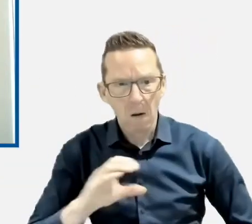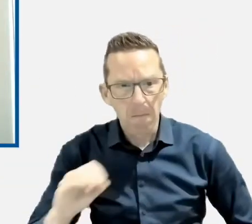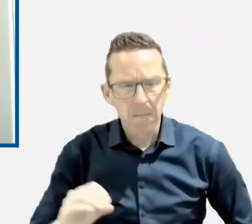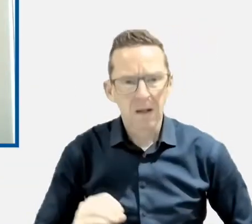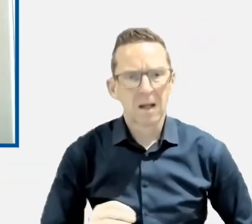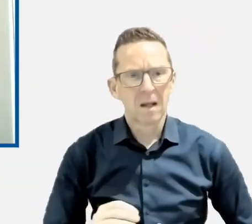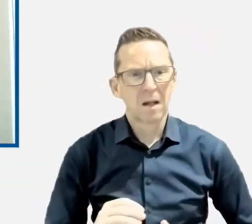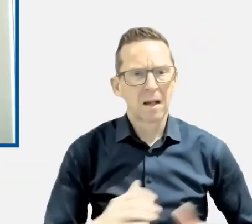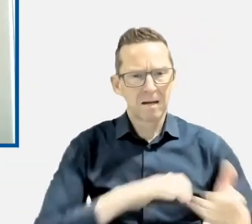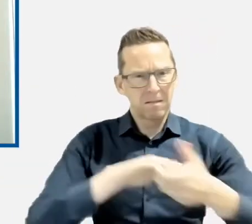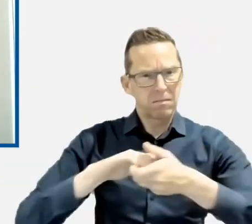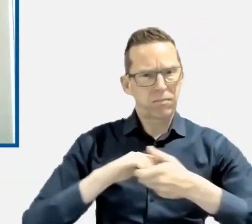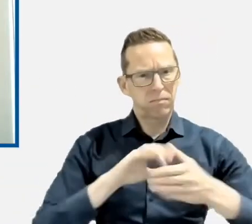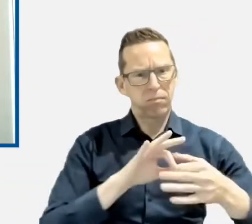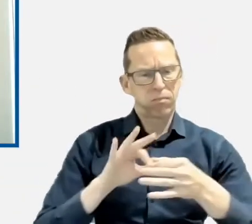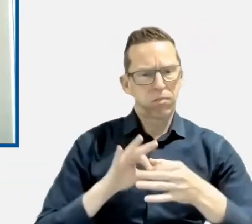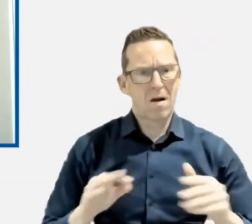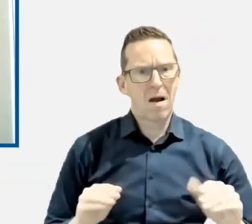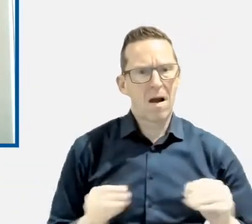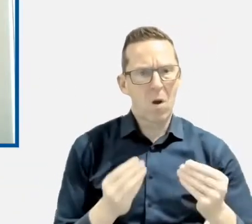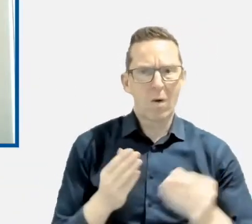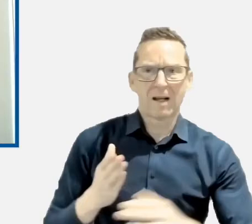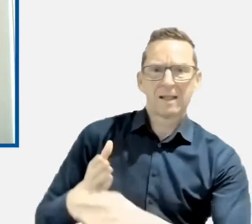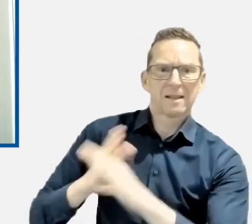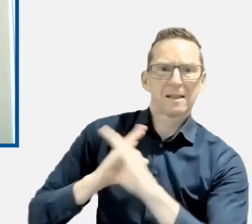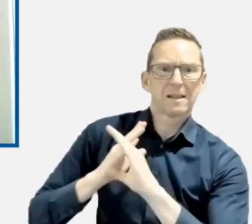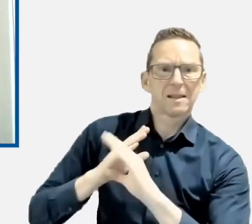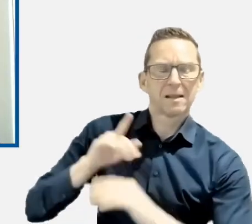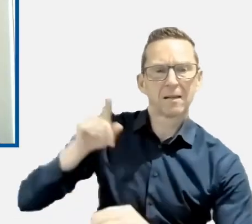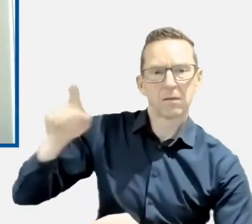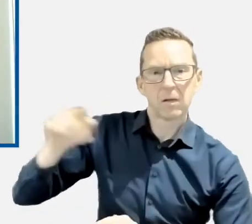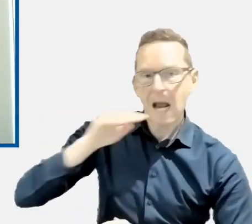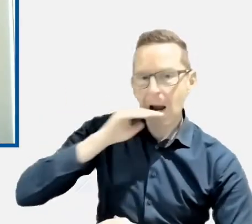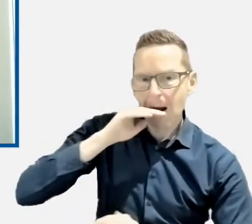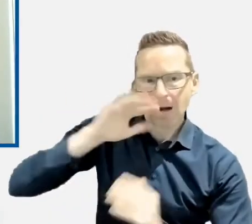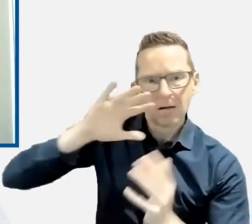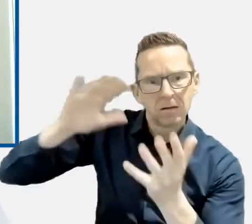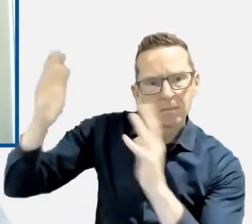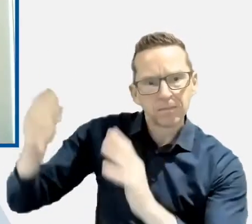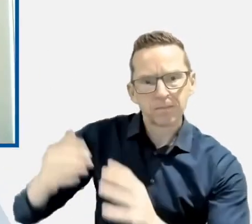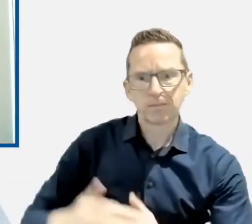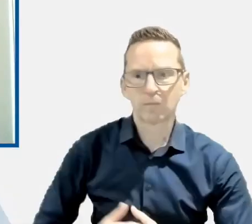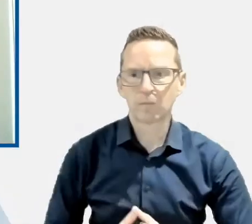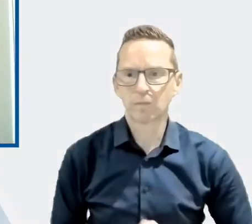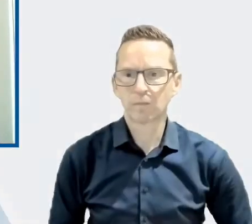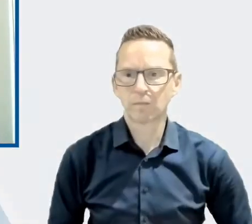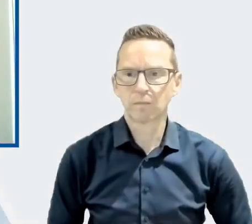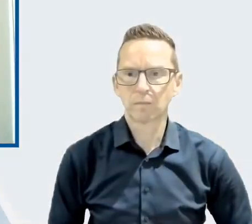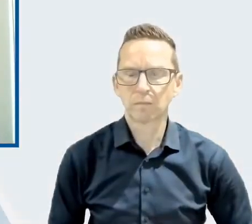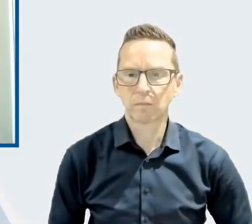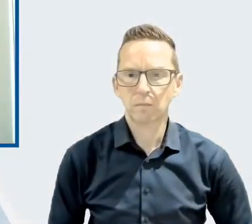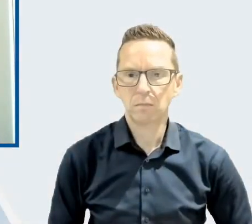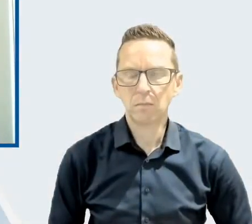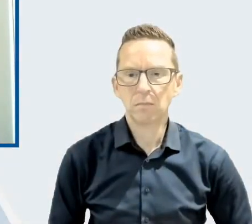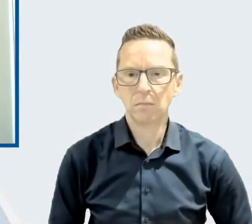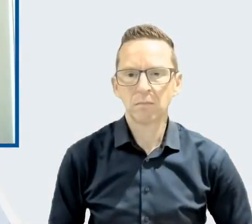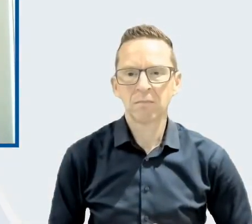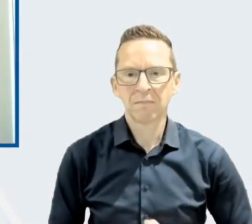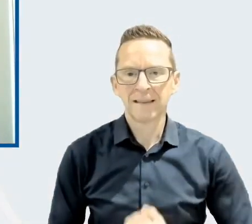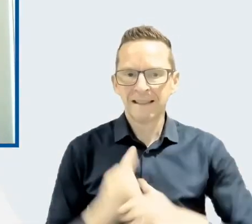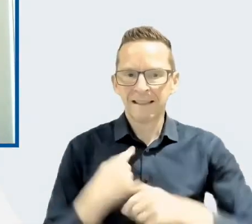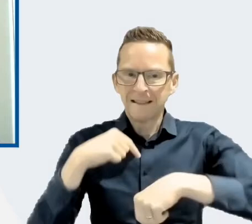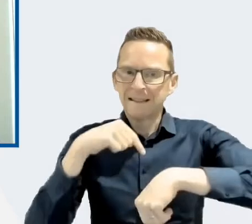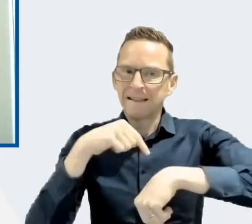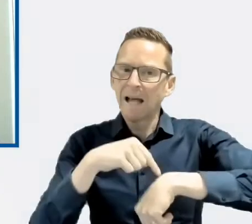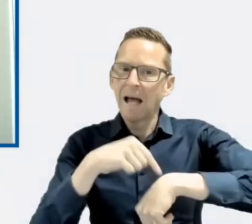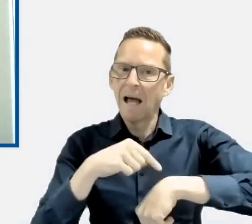now we can actually go start the session because we have only less than 60 minutes. Okay, so what I'll do is